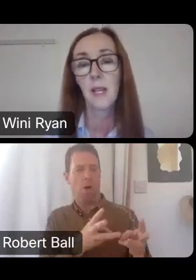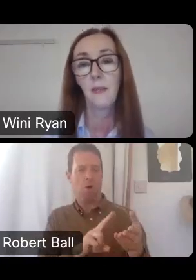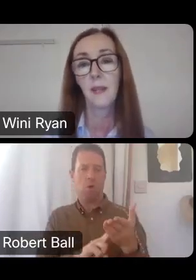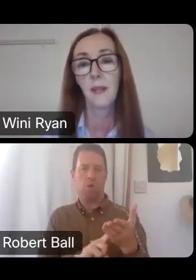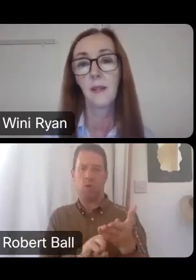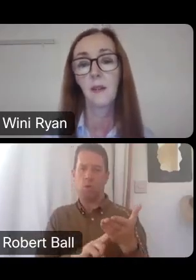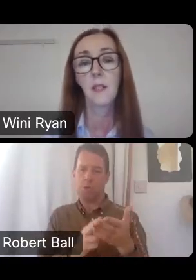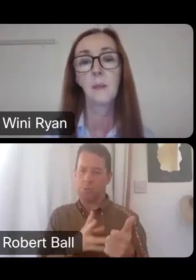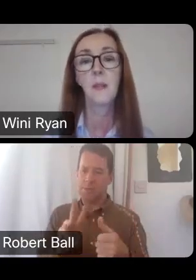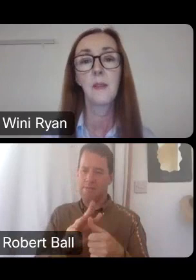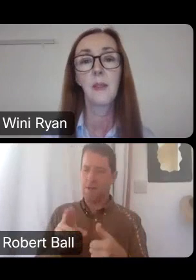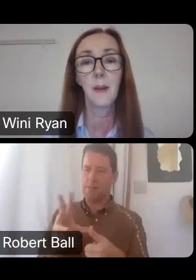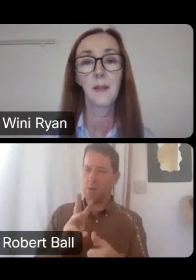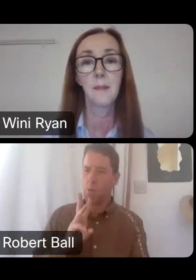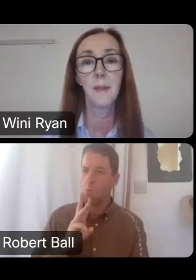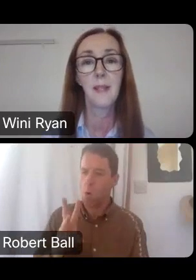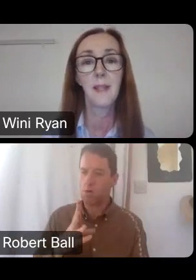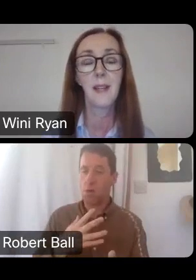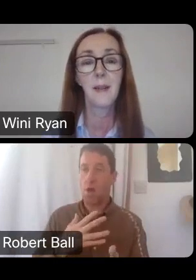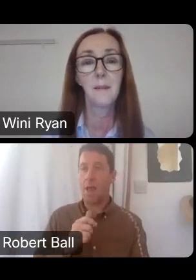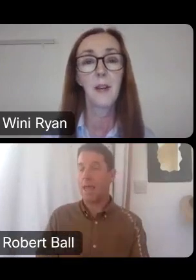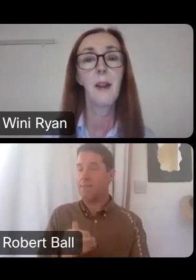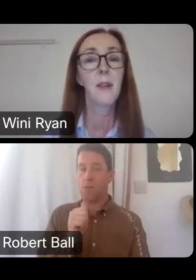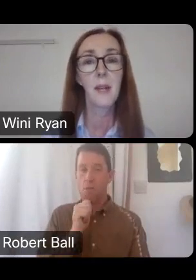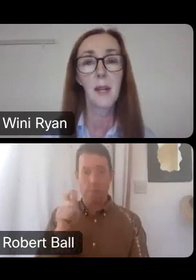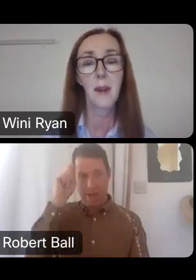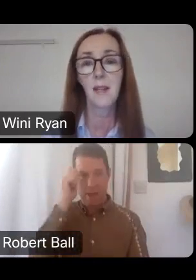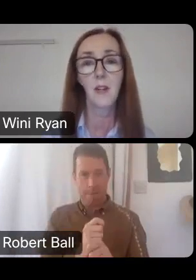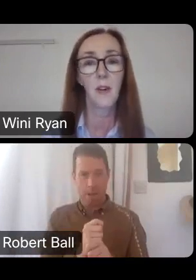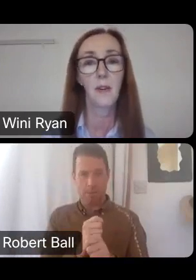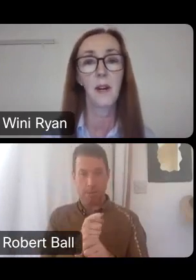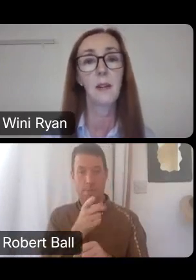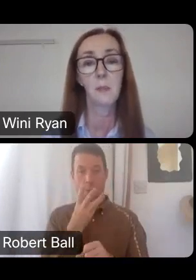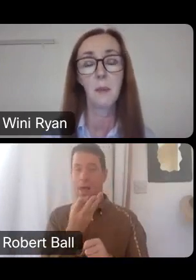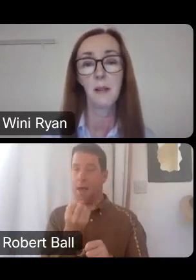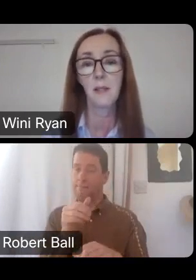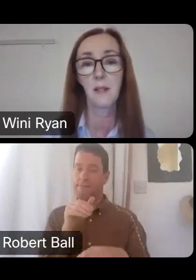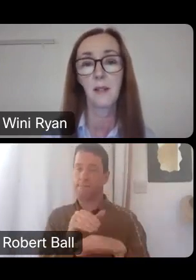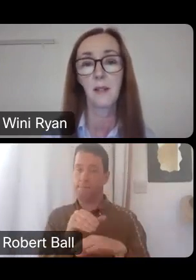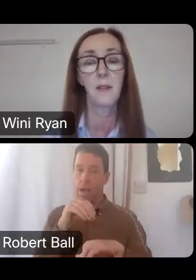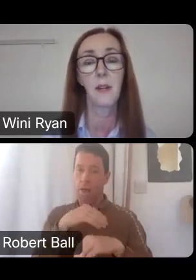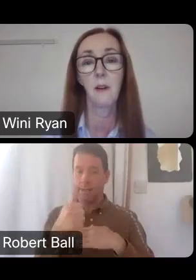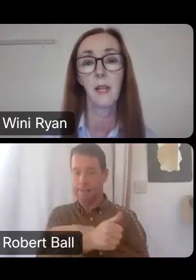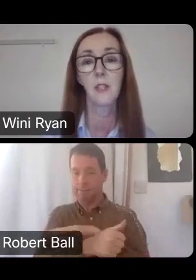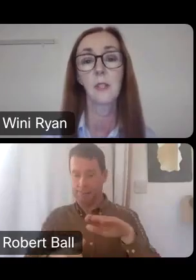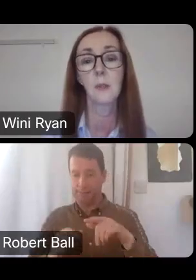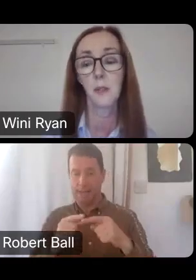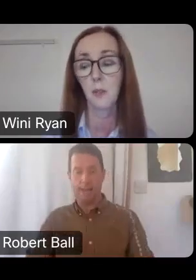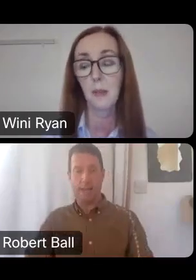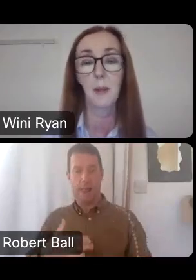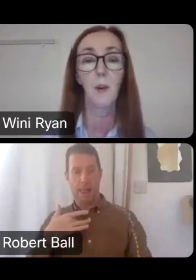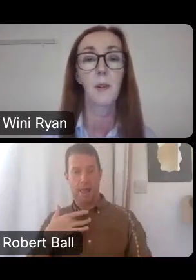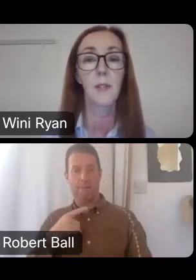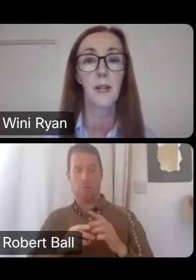words, that unless we think about them, they're having an impact on our experience in our life and on our relationships with